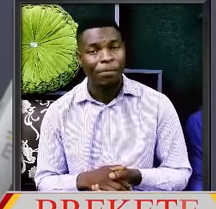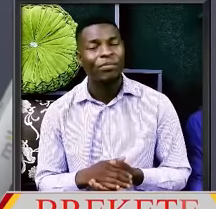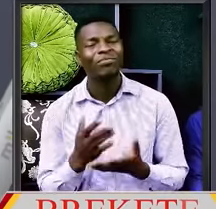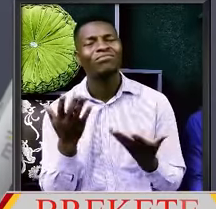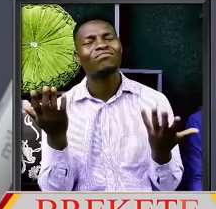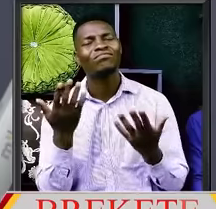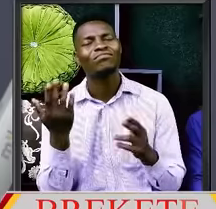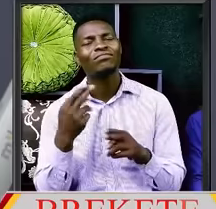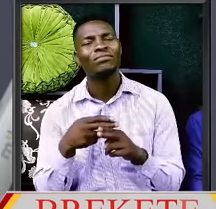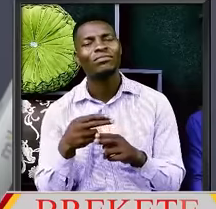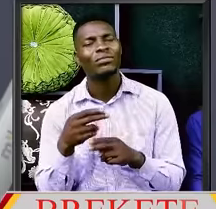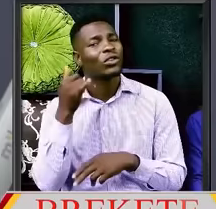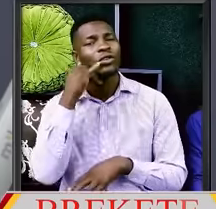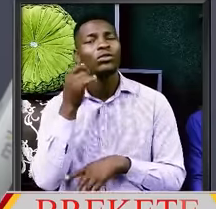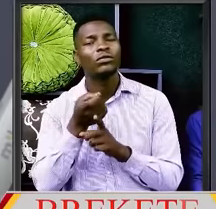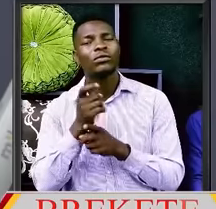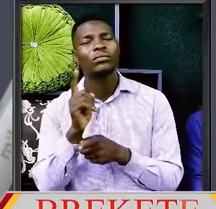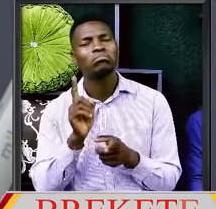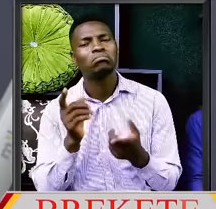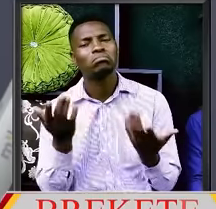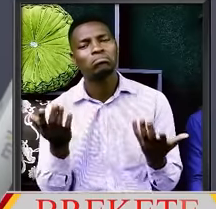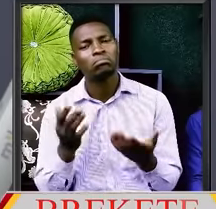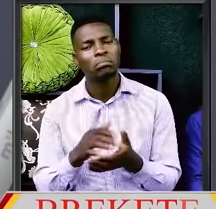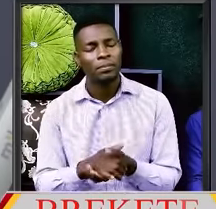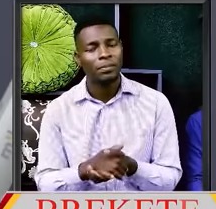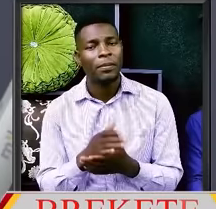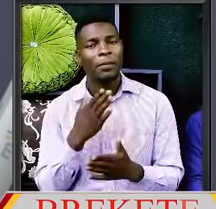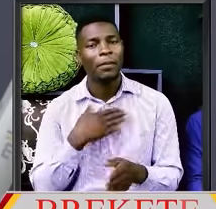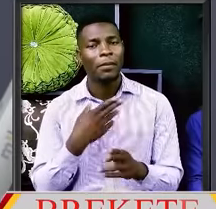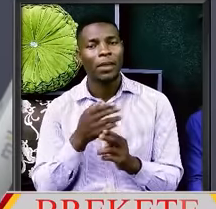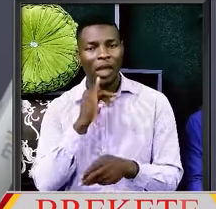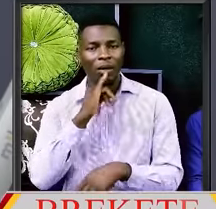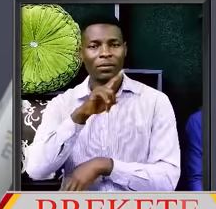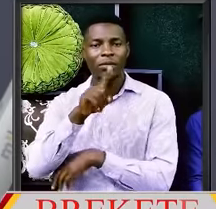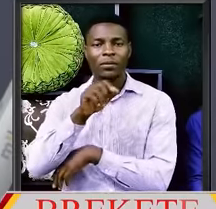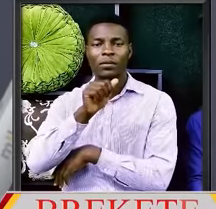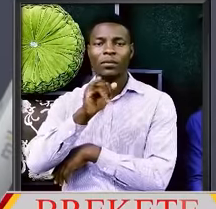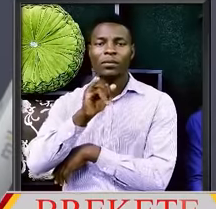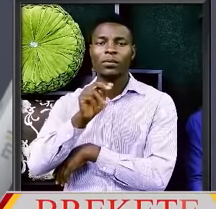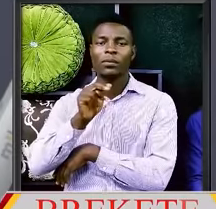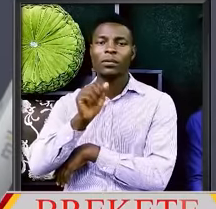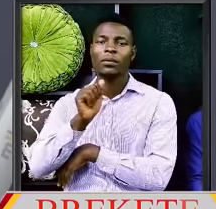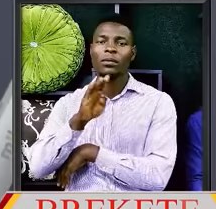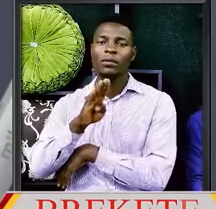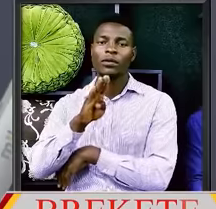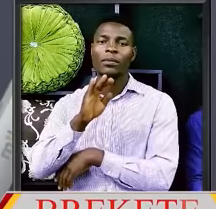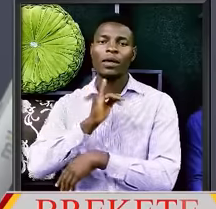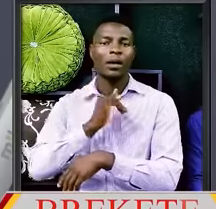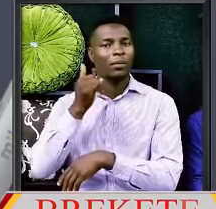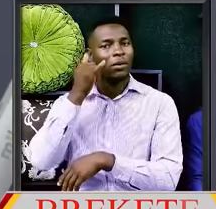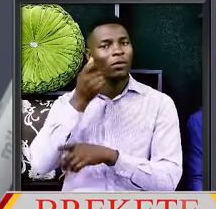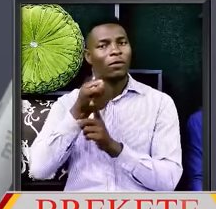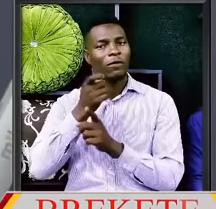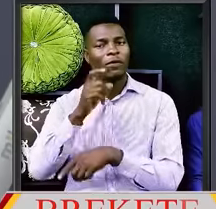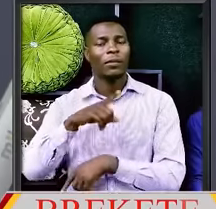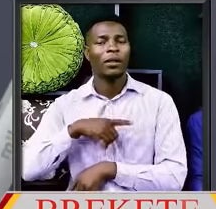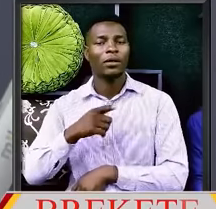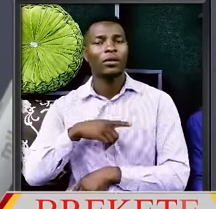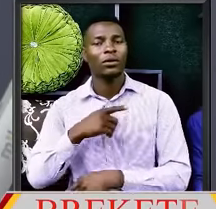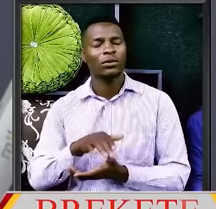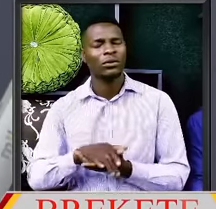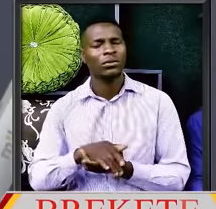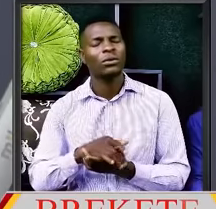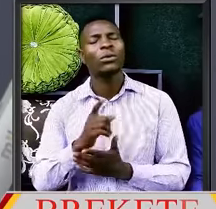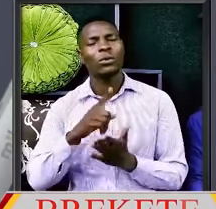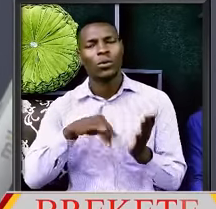What is your name? Where did you know from? My name is Zainab. I'm calling from Lagos. Zainab calling from Lagos.